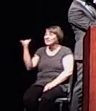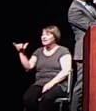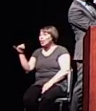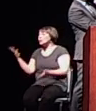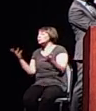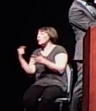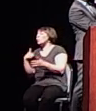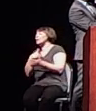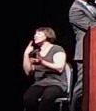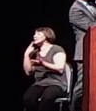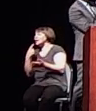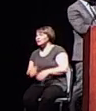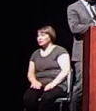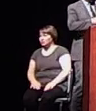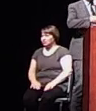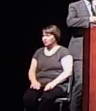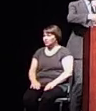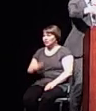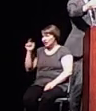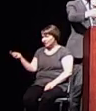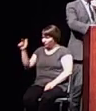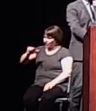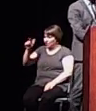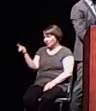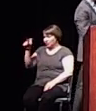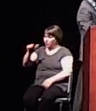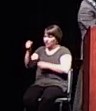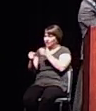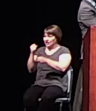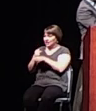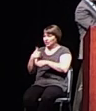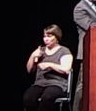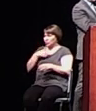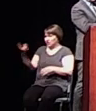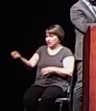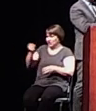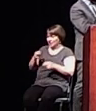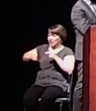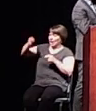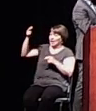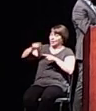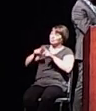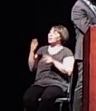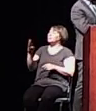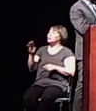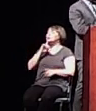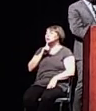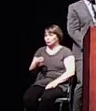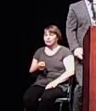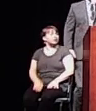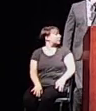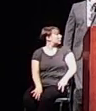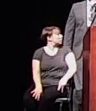of we claim higher every other year to try to keep the budget higher. So the blue line is the actual. And you can